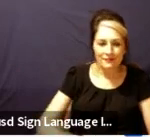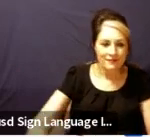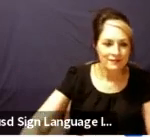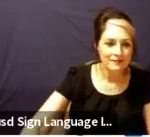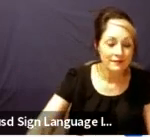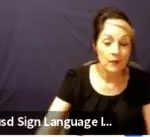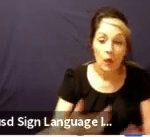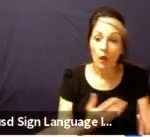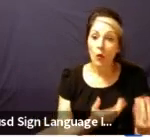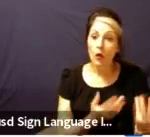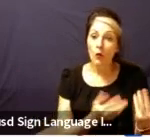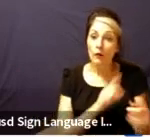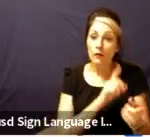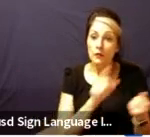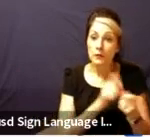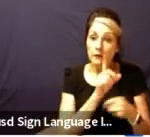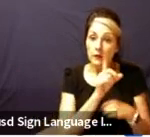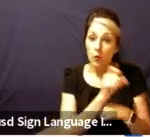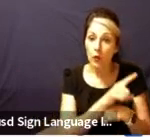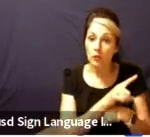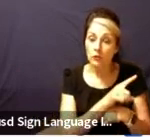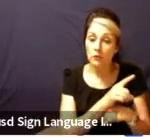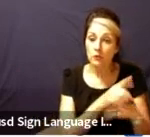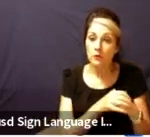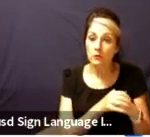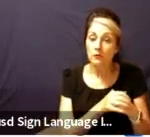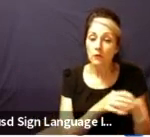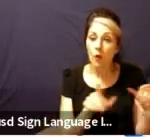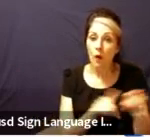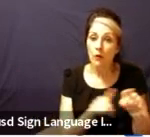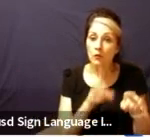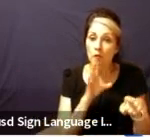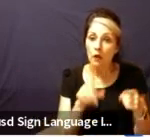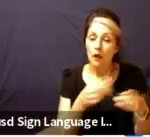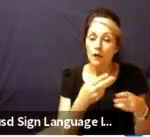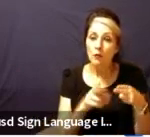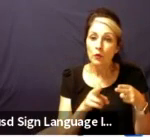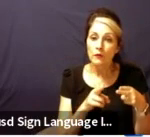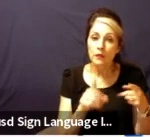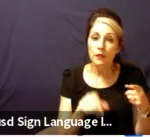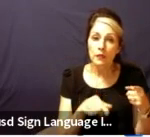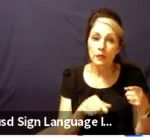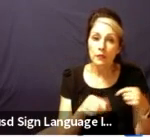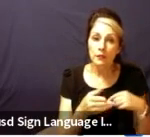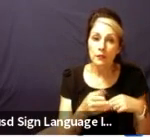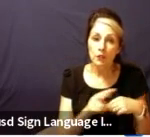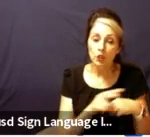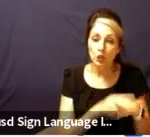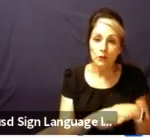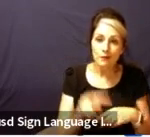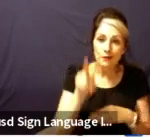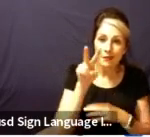And while we're waiting on those particular questions, I'm also going to talk briefly here.